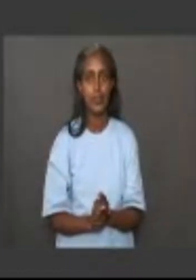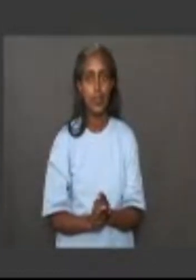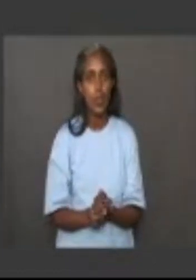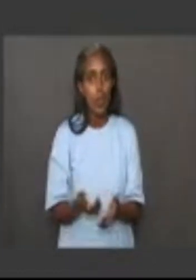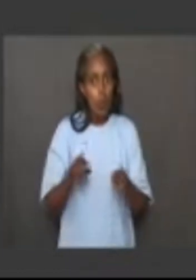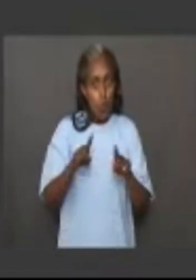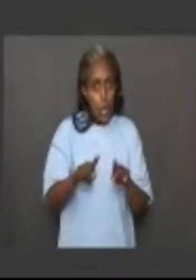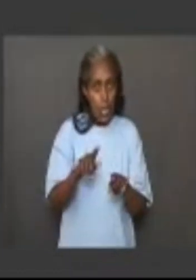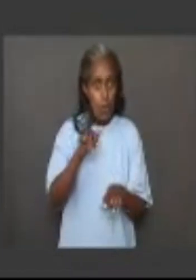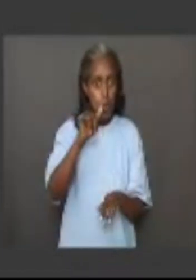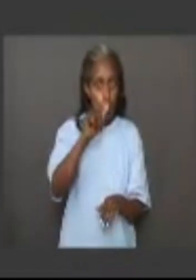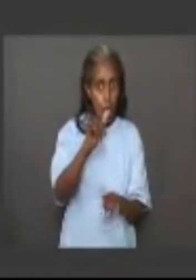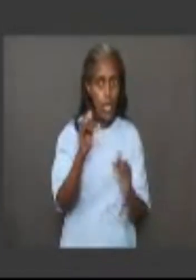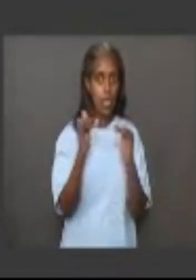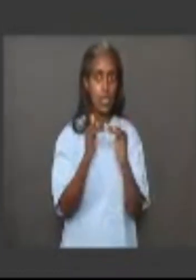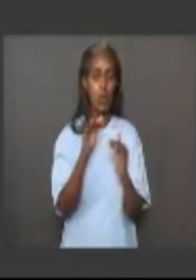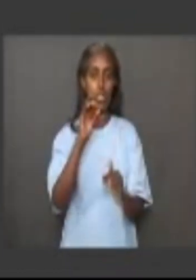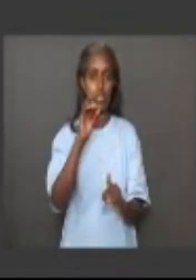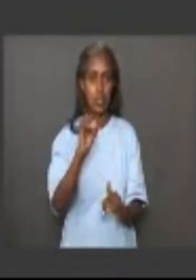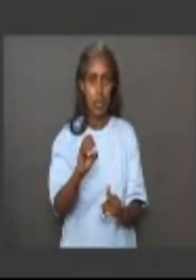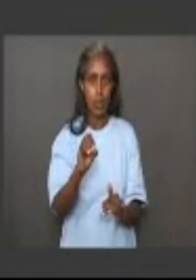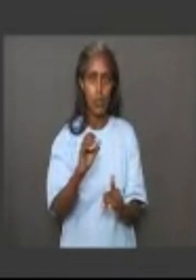minus 2x.